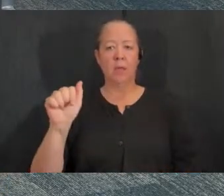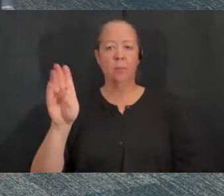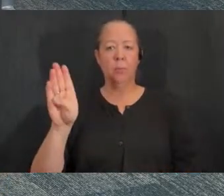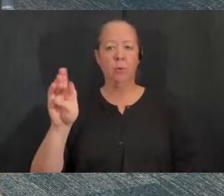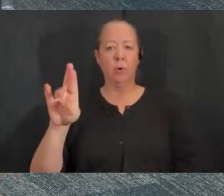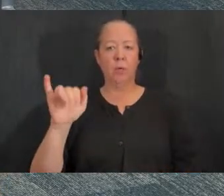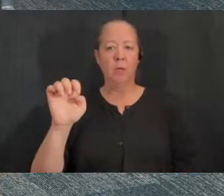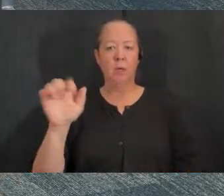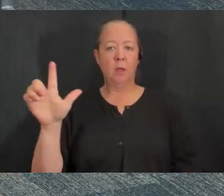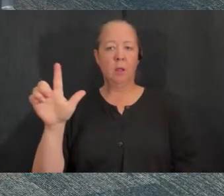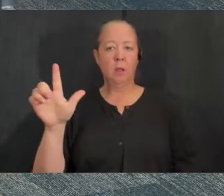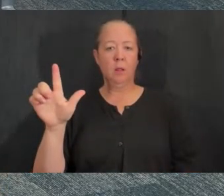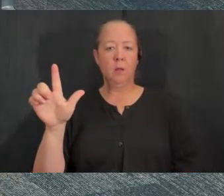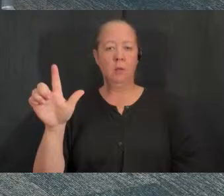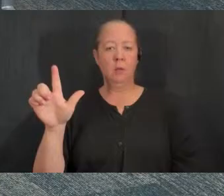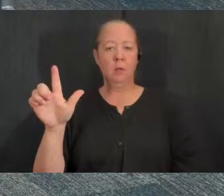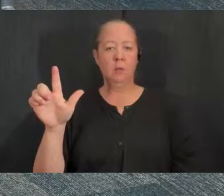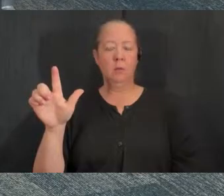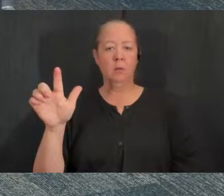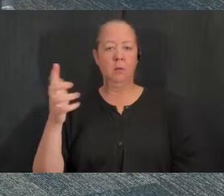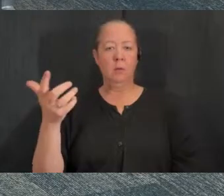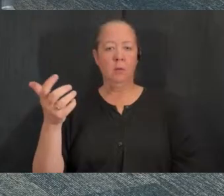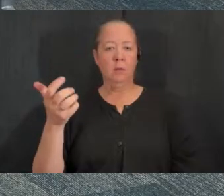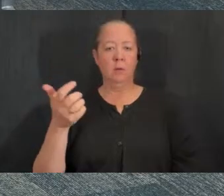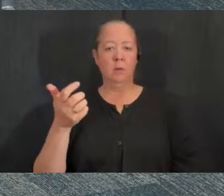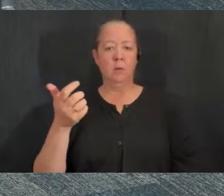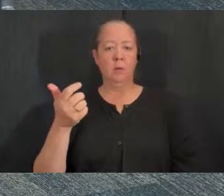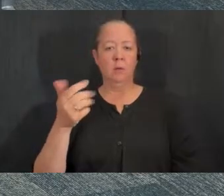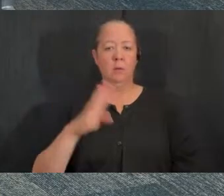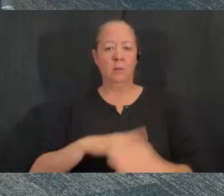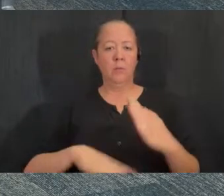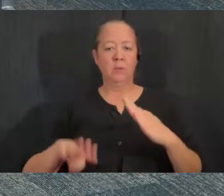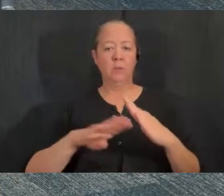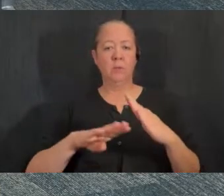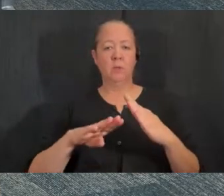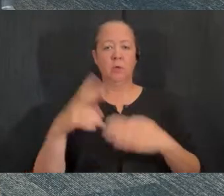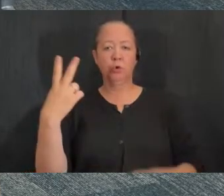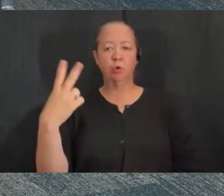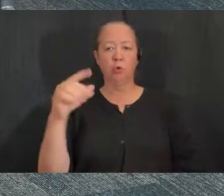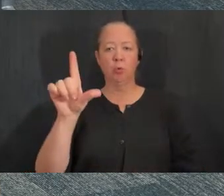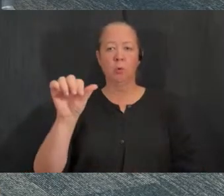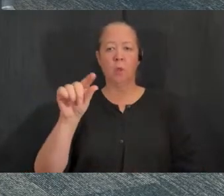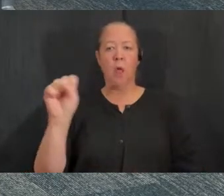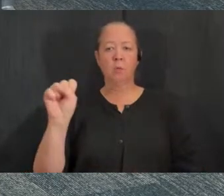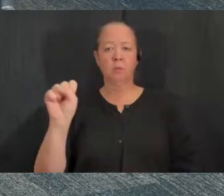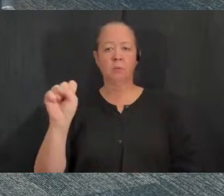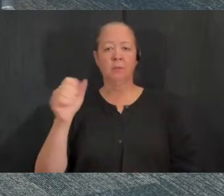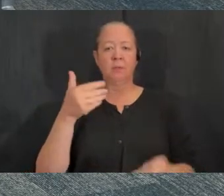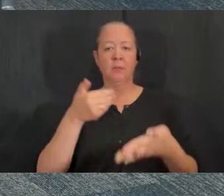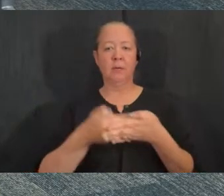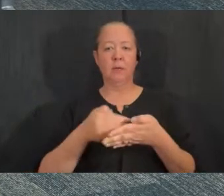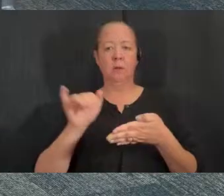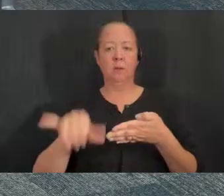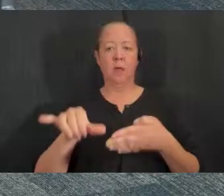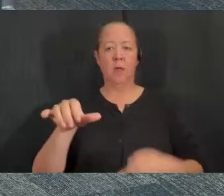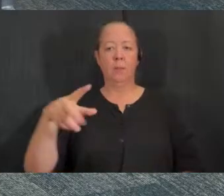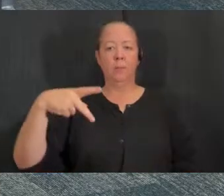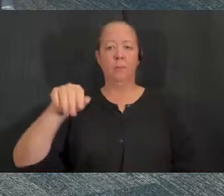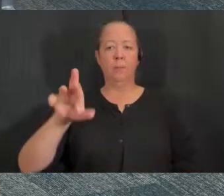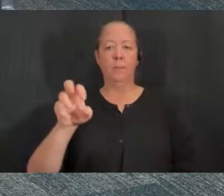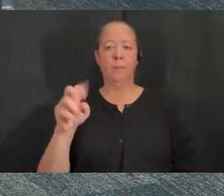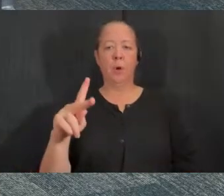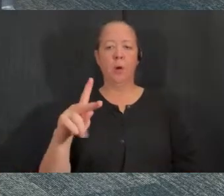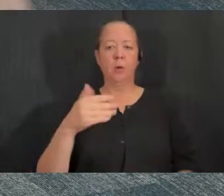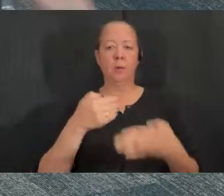Hosa, basically 2 lots that are near, in that park near 7-Eleven. 2